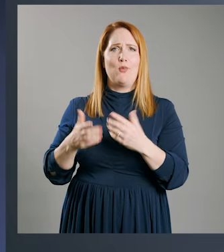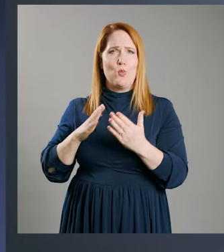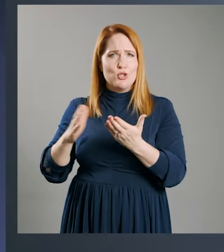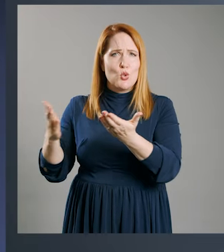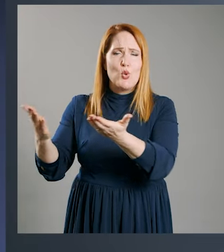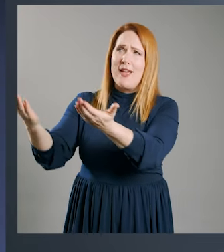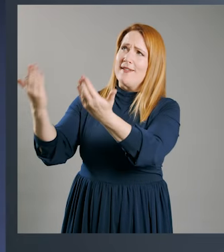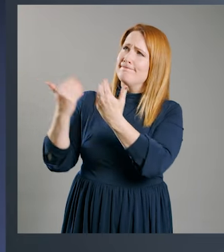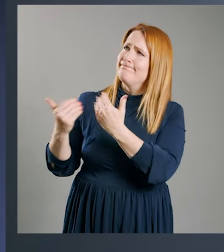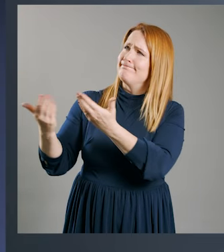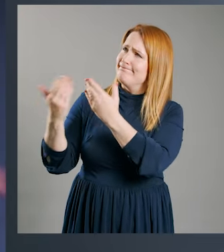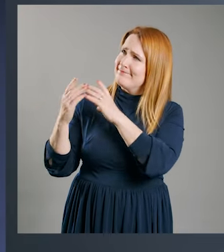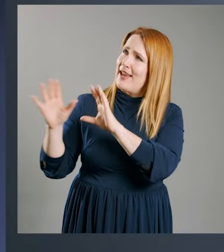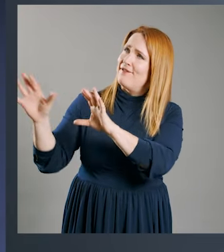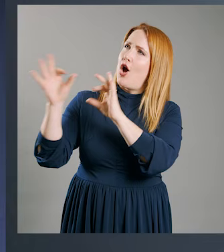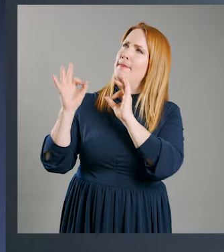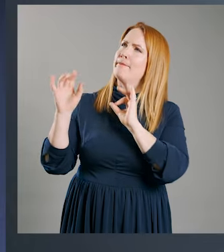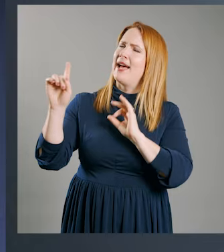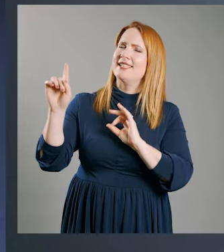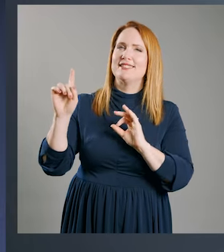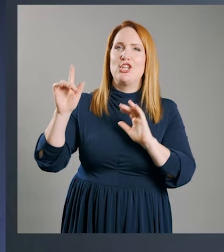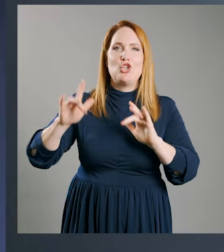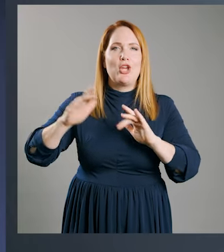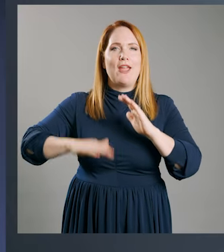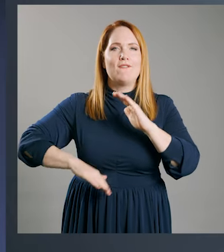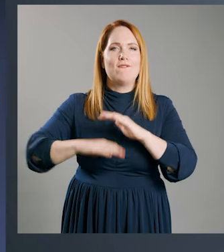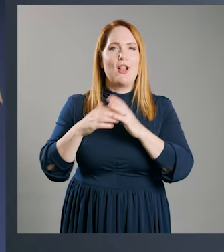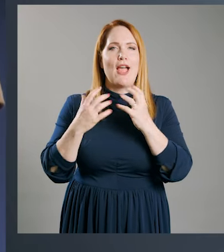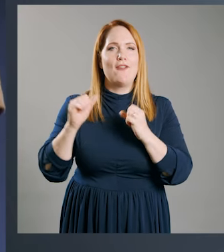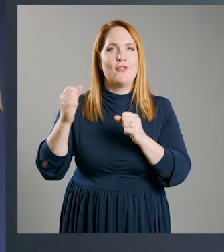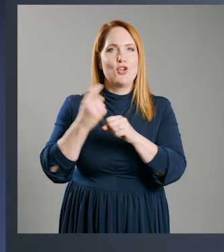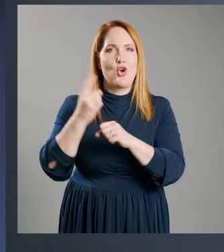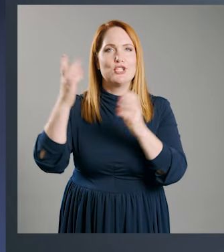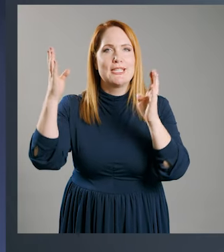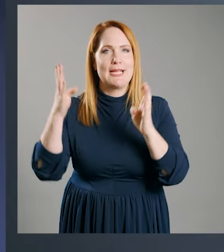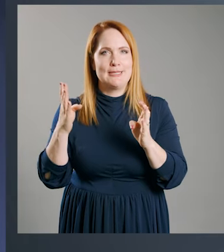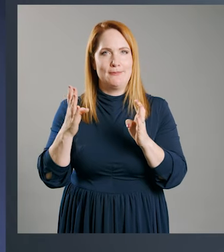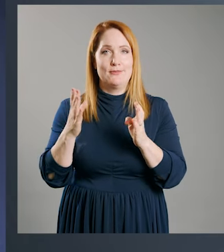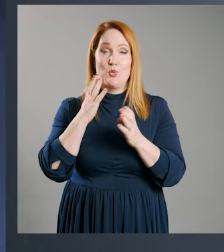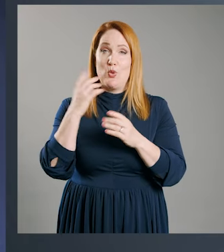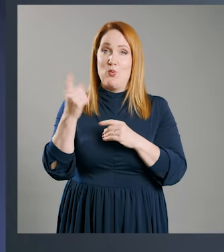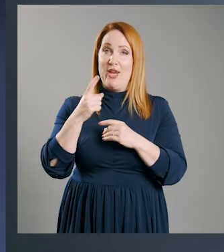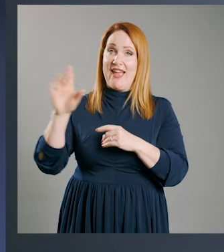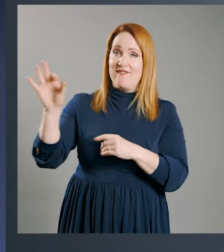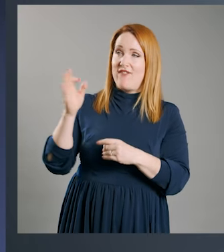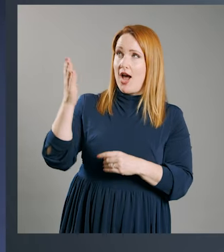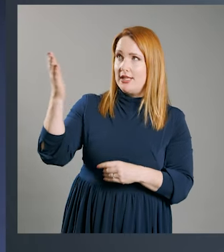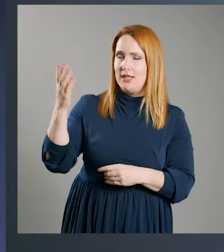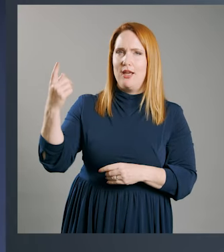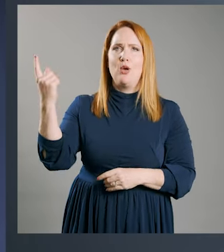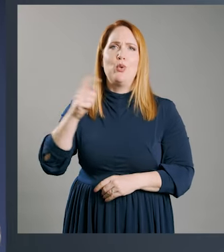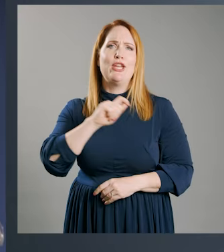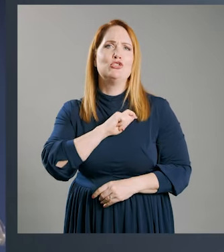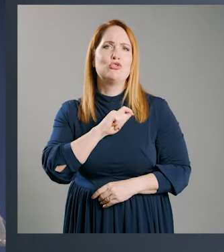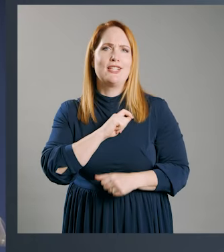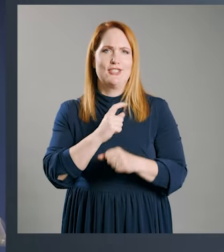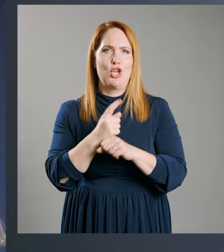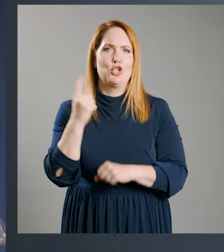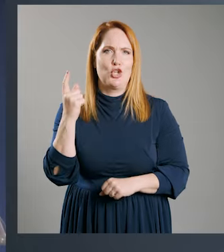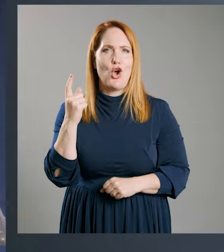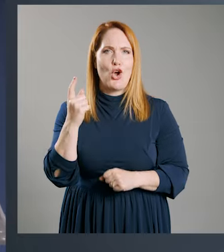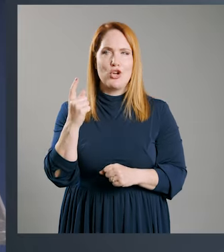his kingdom to come. But it's not here yet in all its fullness. And so as we're inviting God's kingdom to come, we're trusting the results